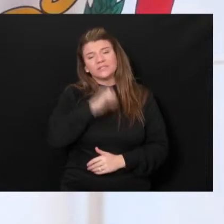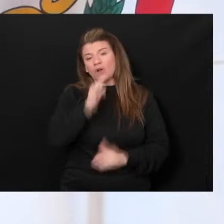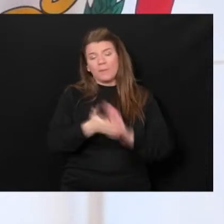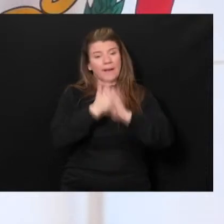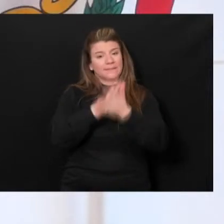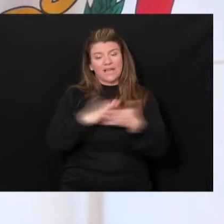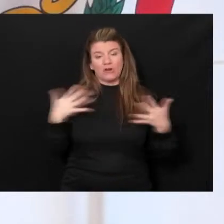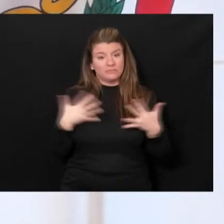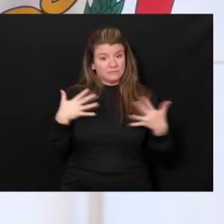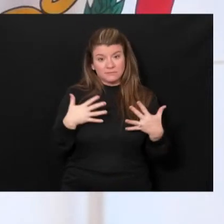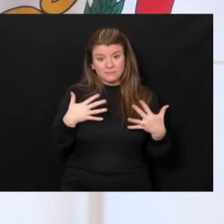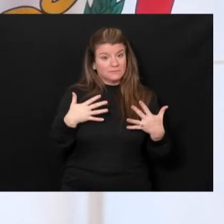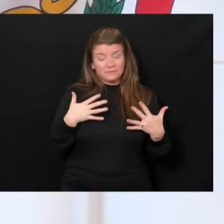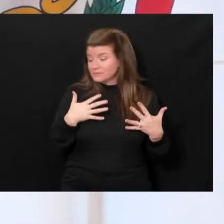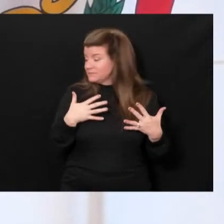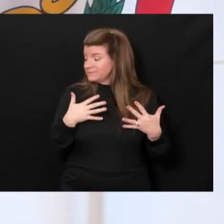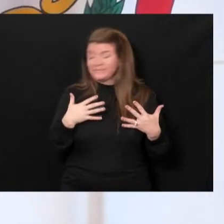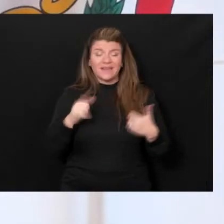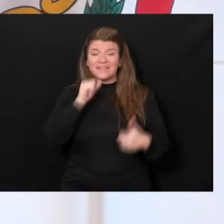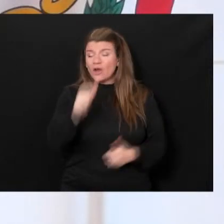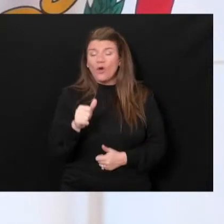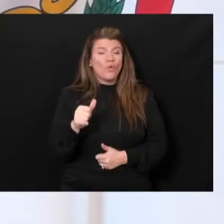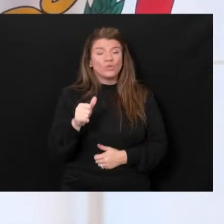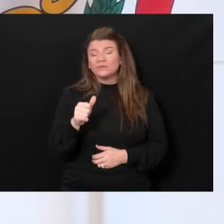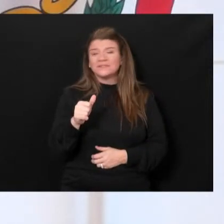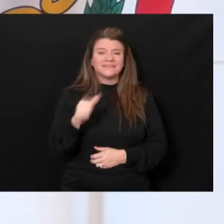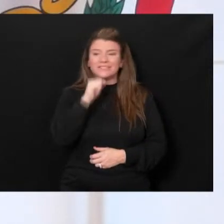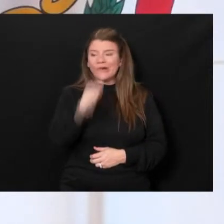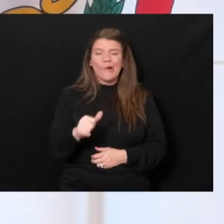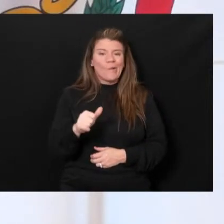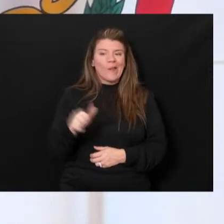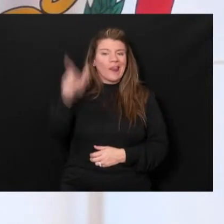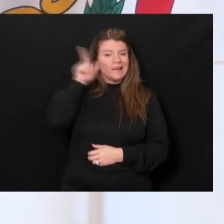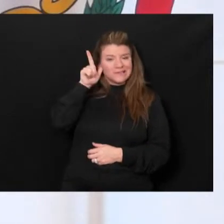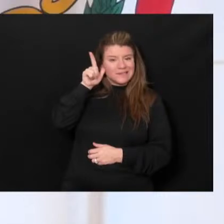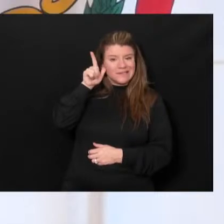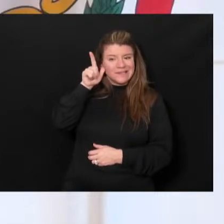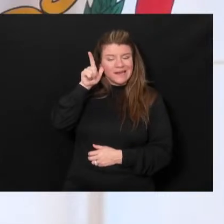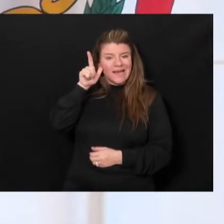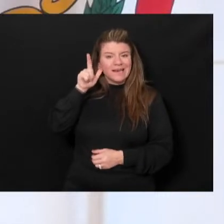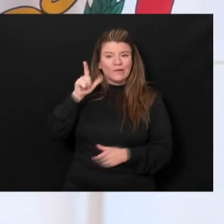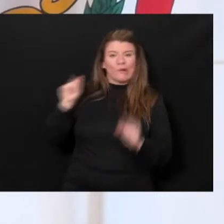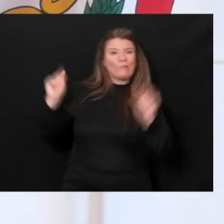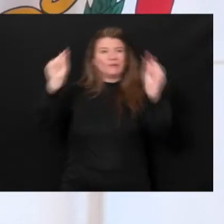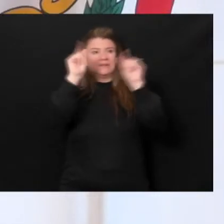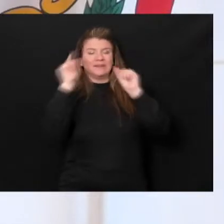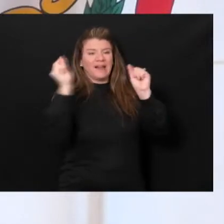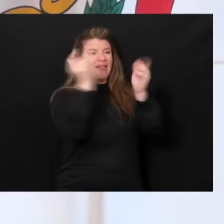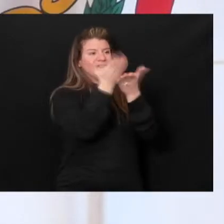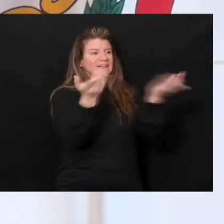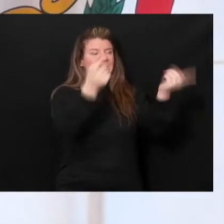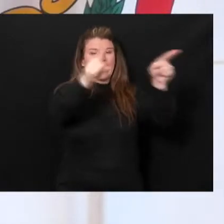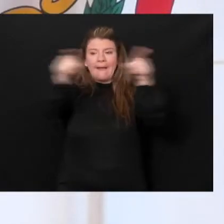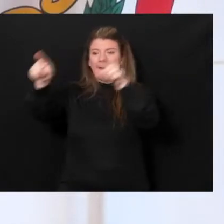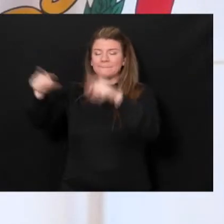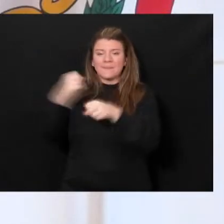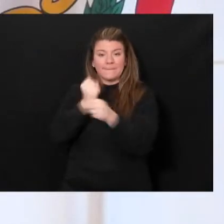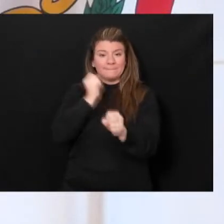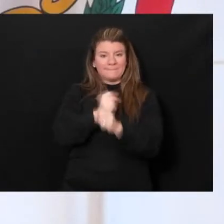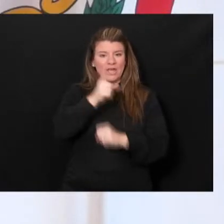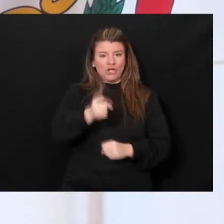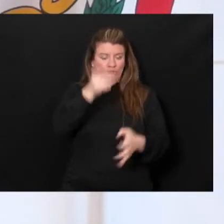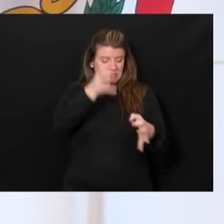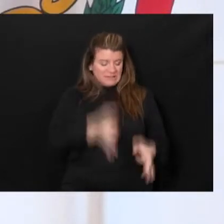scared, and don't listen to hype that drives you to decisions that are not